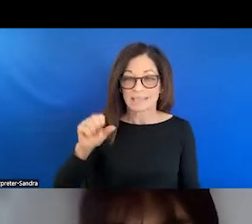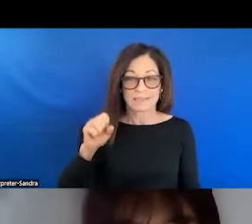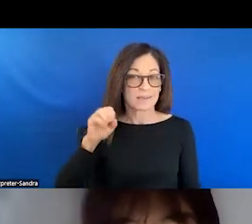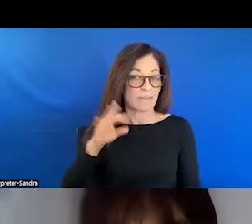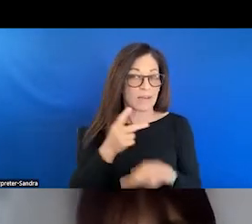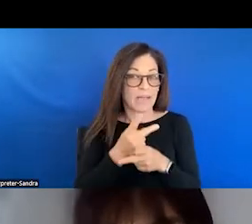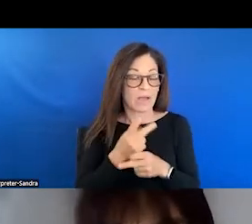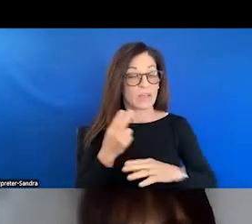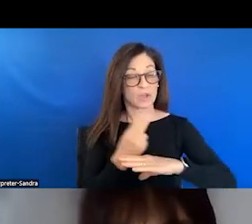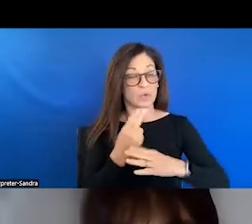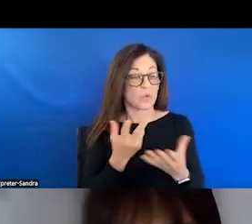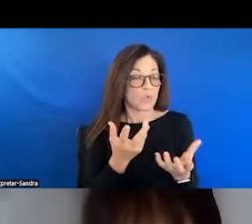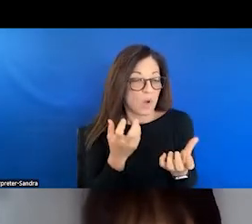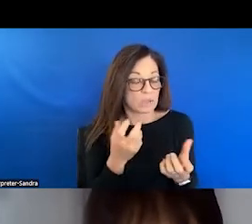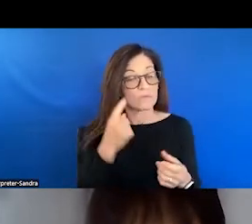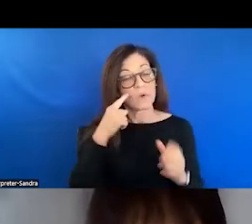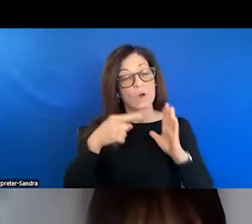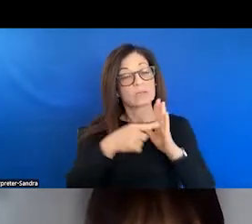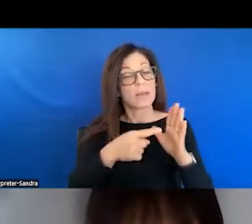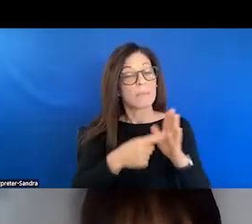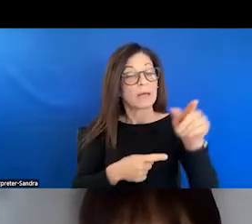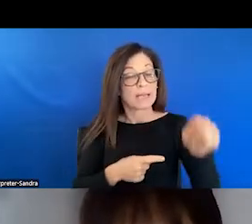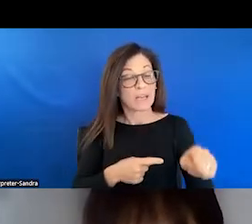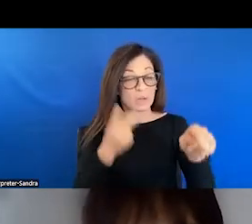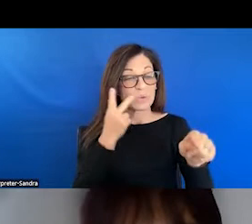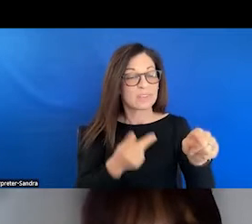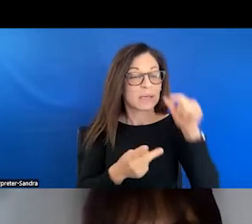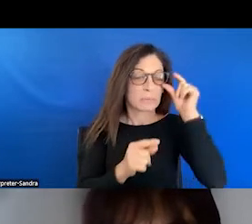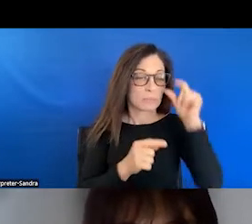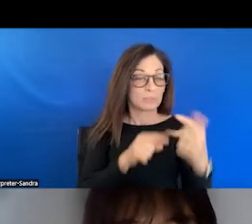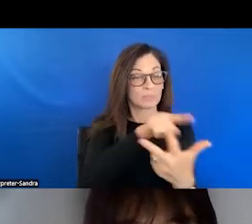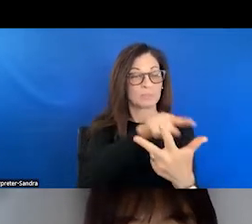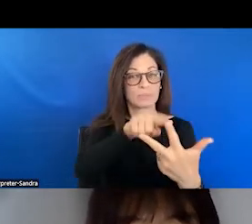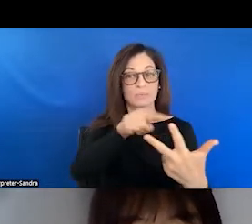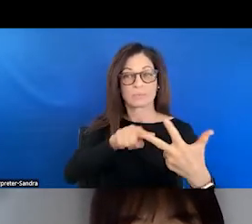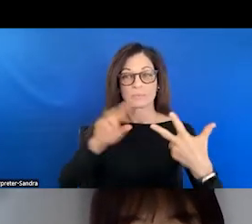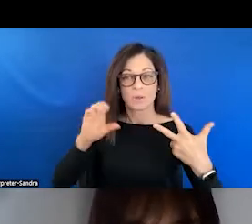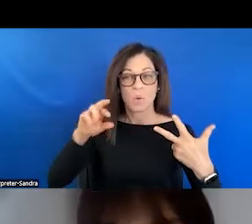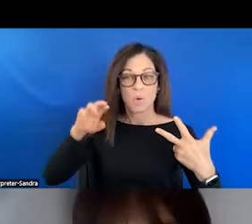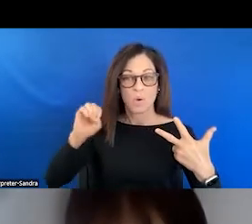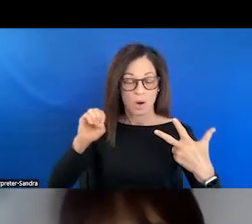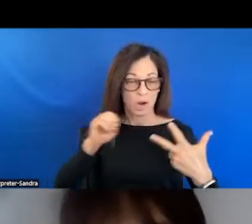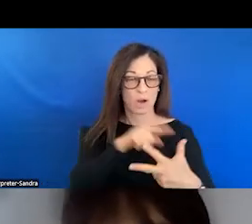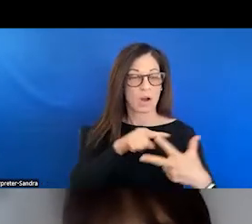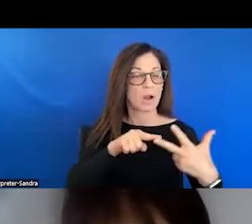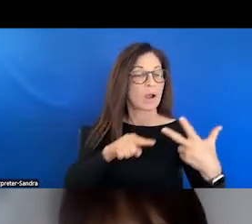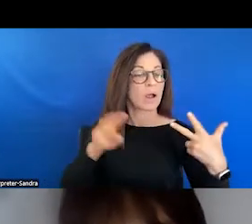in adopting. So for instance, so here we're laying out the 3 core elements of the crisis now